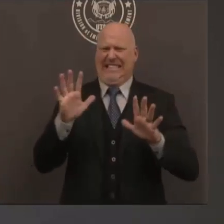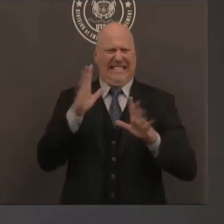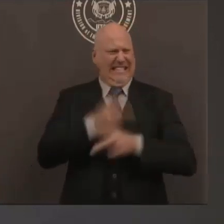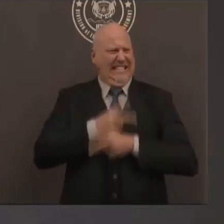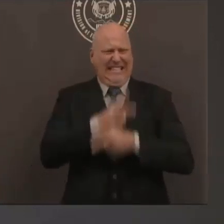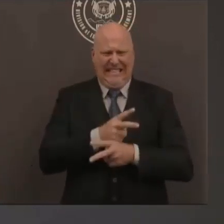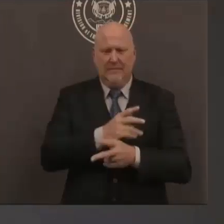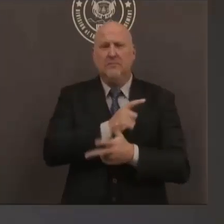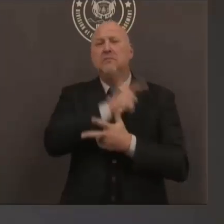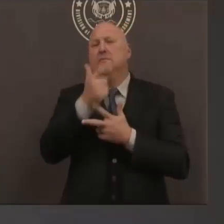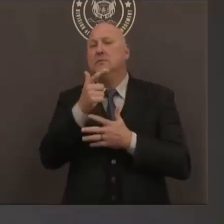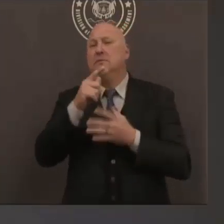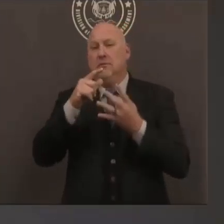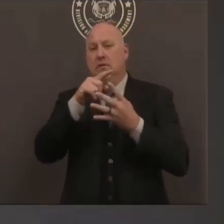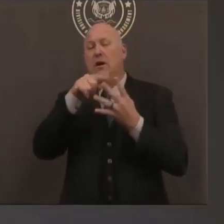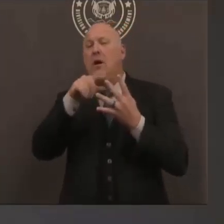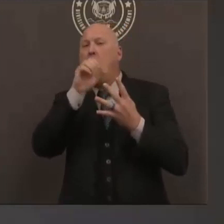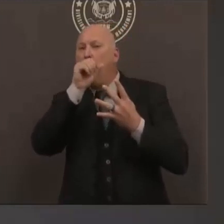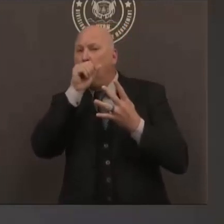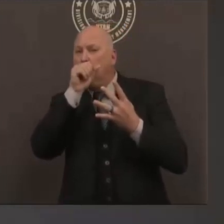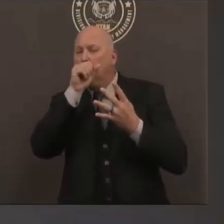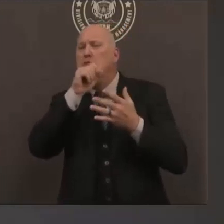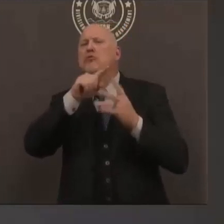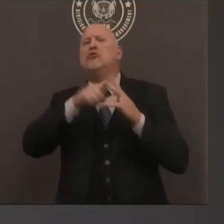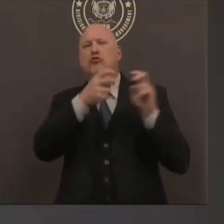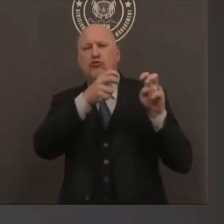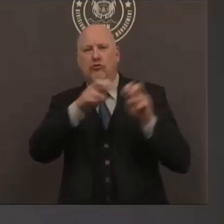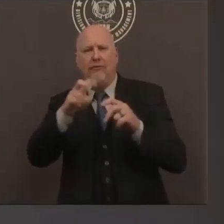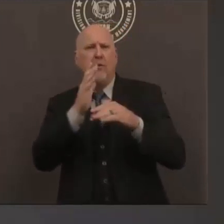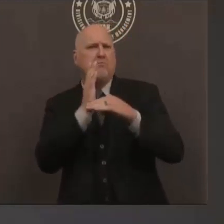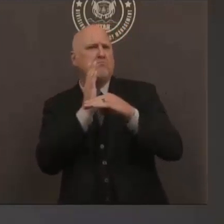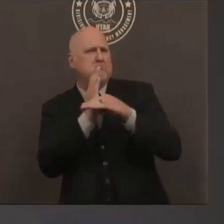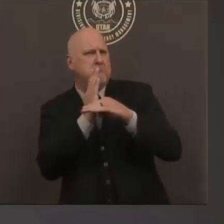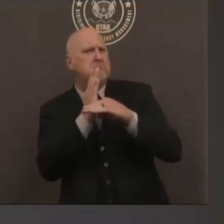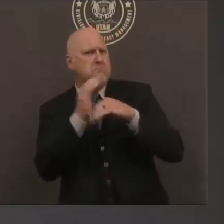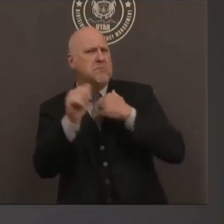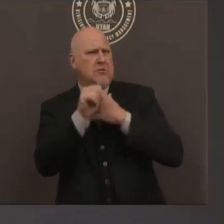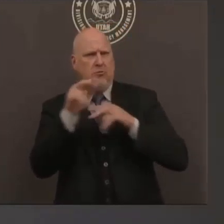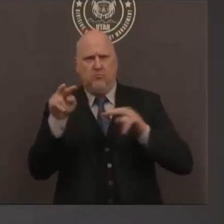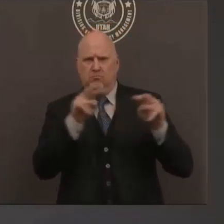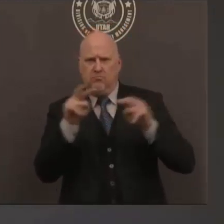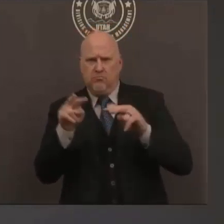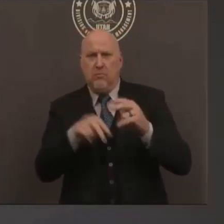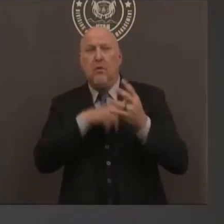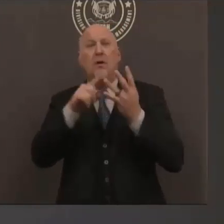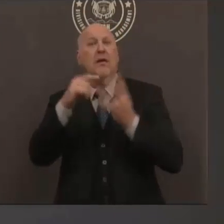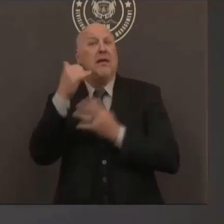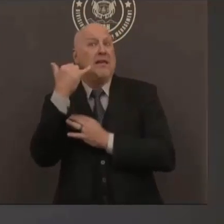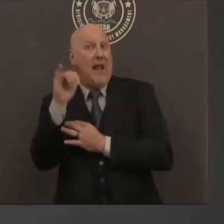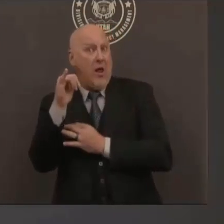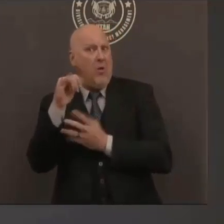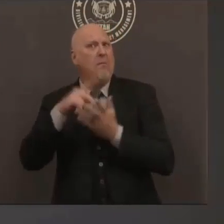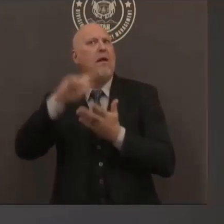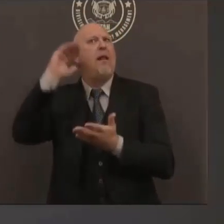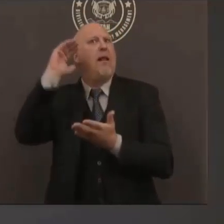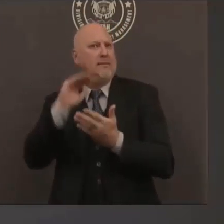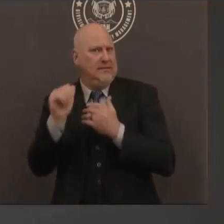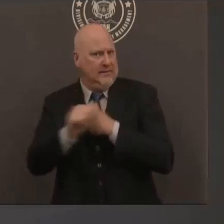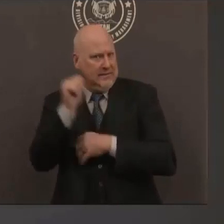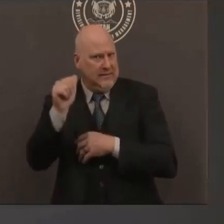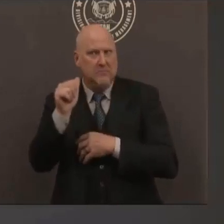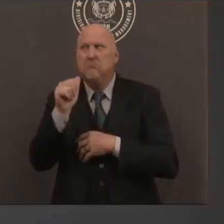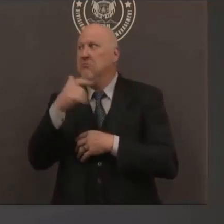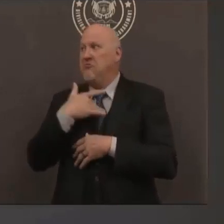is moderate risk. The next category is yellow, which is low risk. And then green indicates that we, in